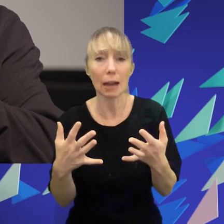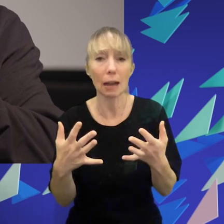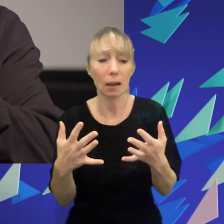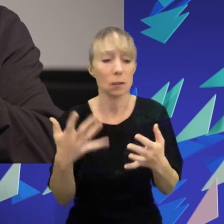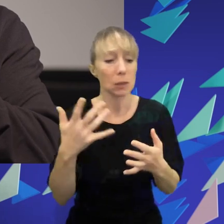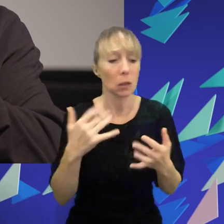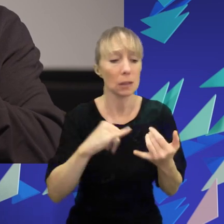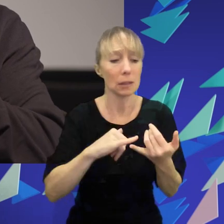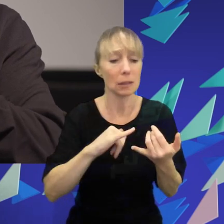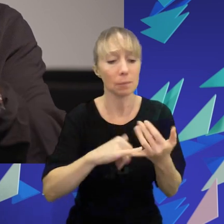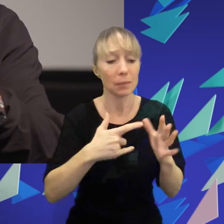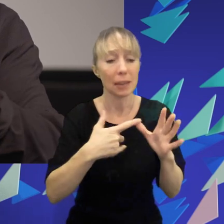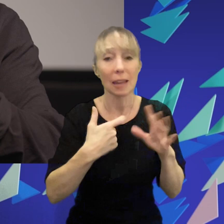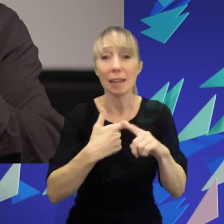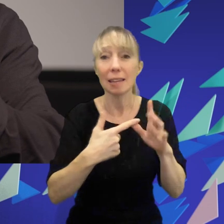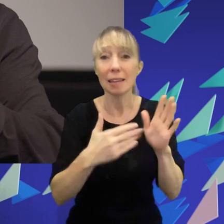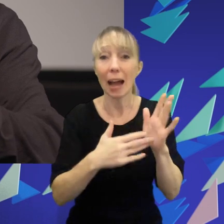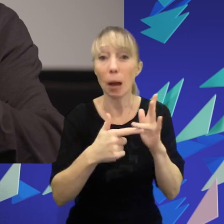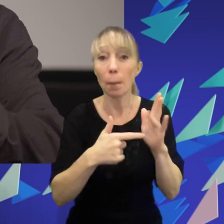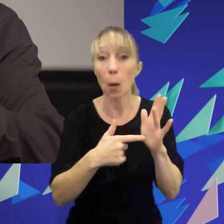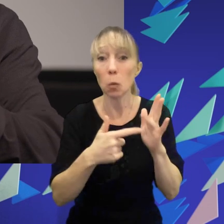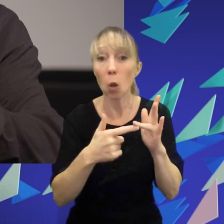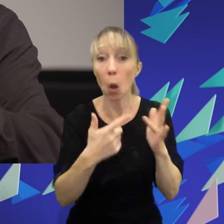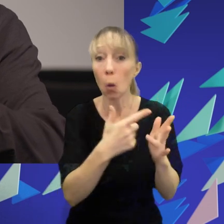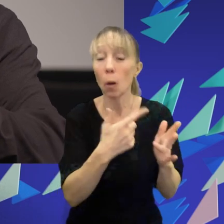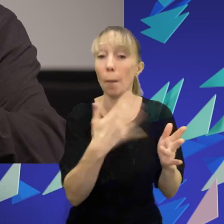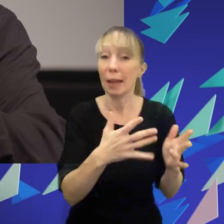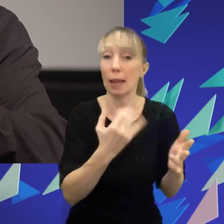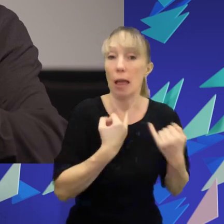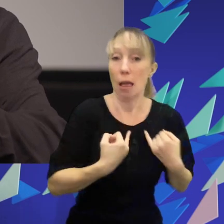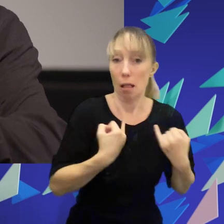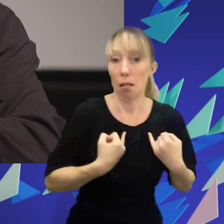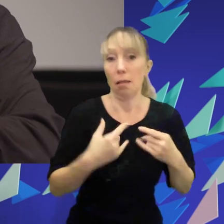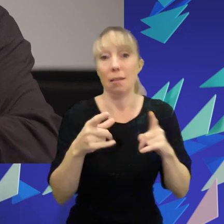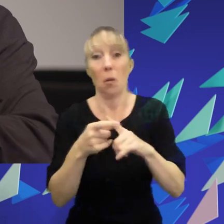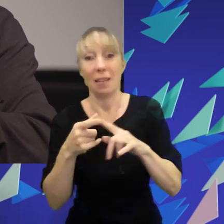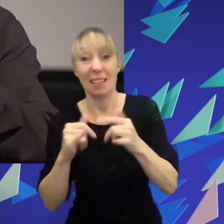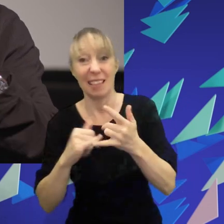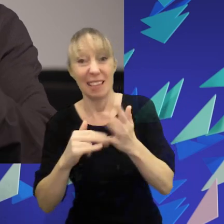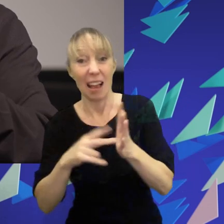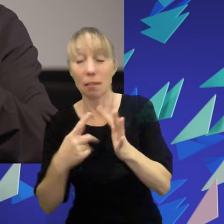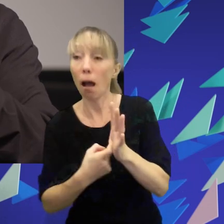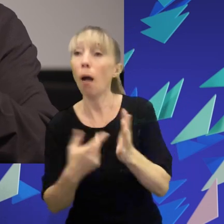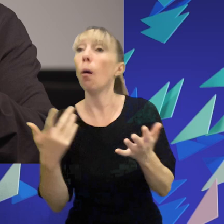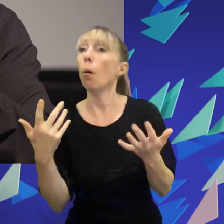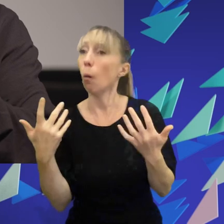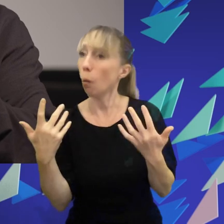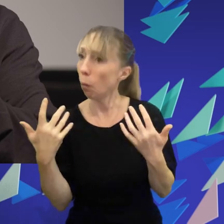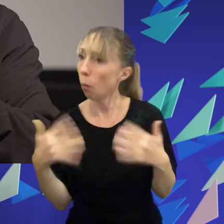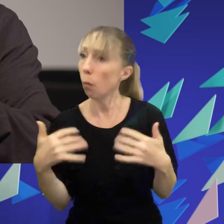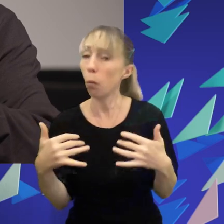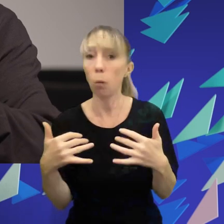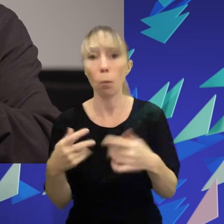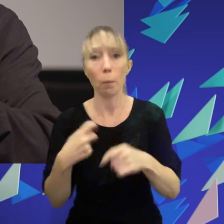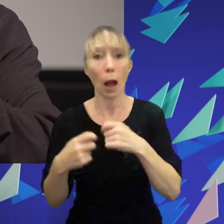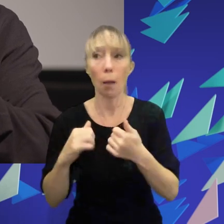classical music. And then I found that he is the guy from the Nationals. I said, really? This pop guy really can do that? Anyway, we became friends, and